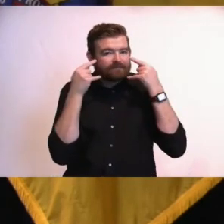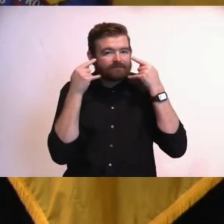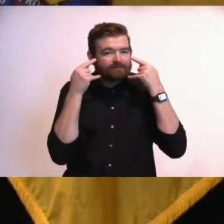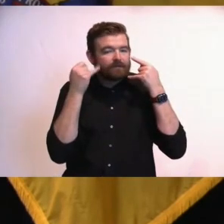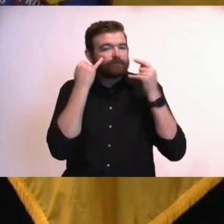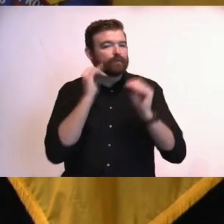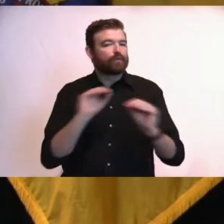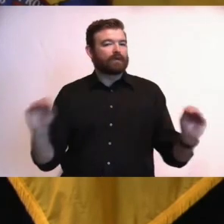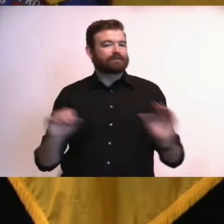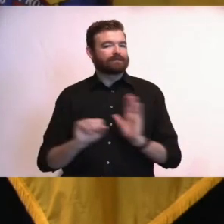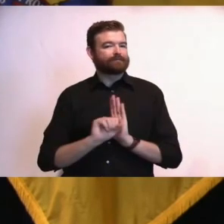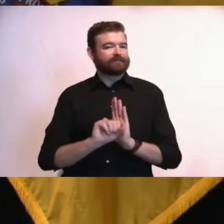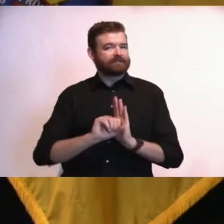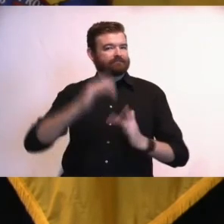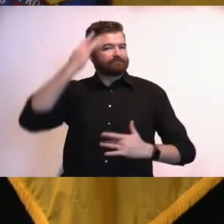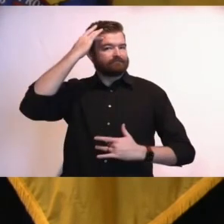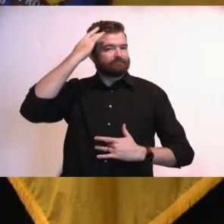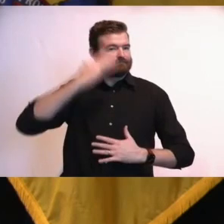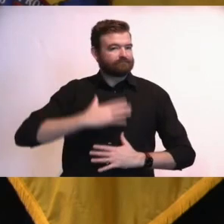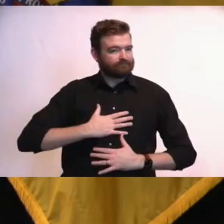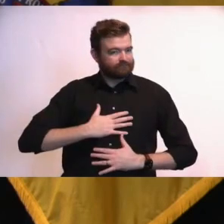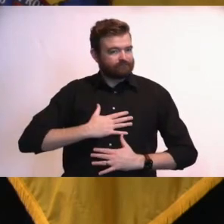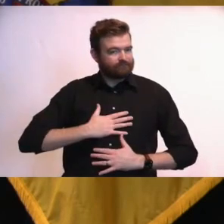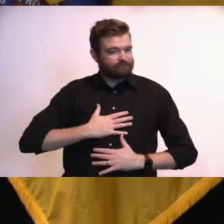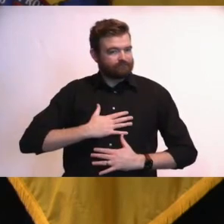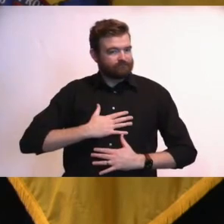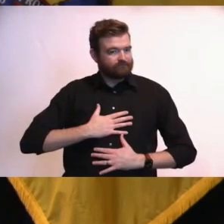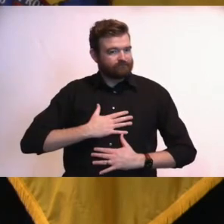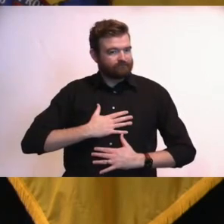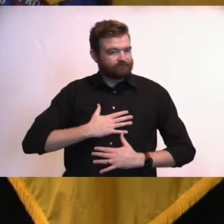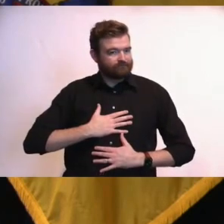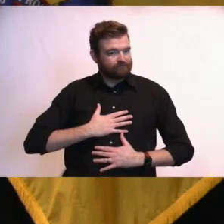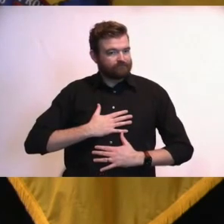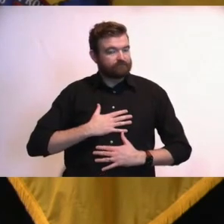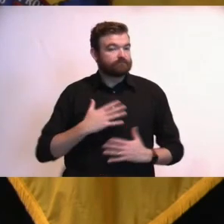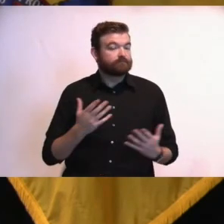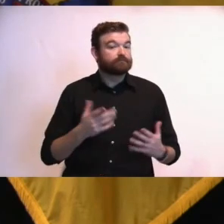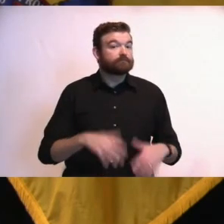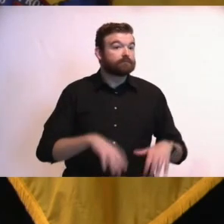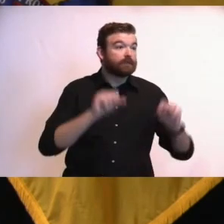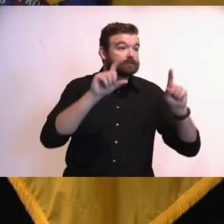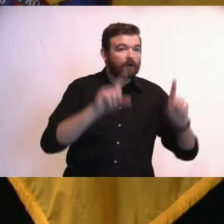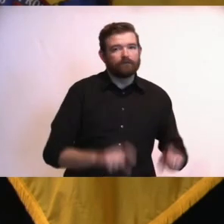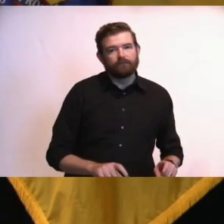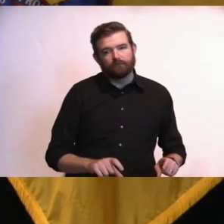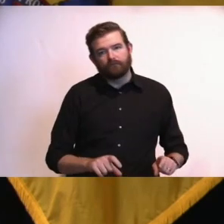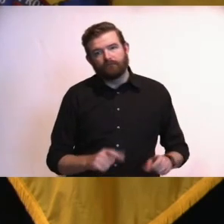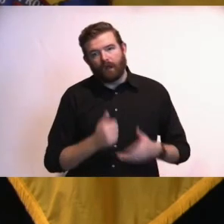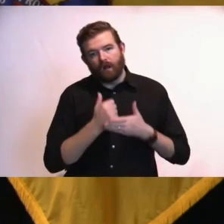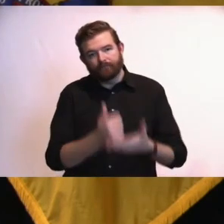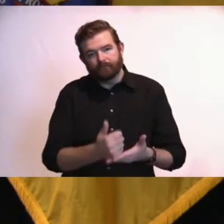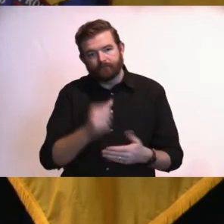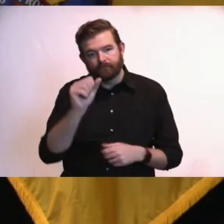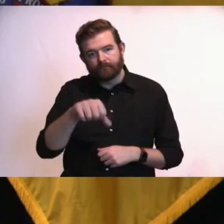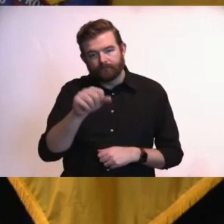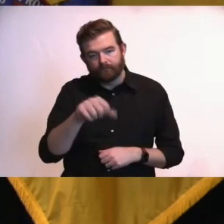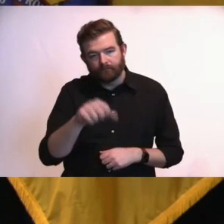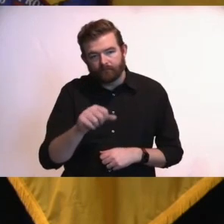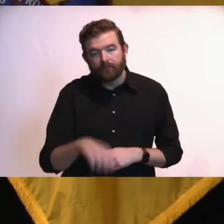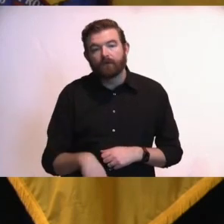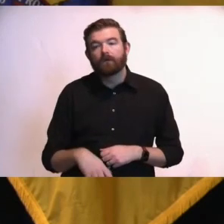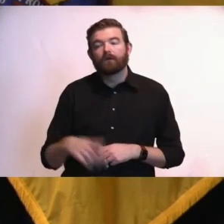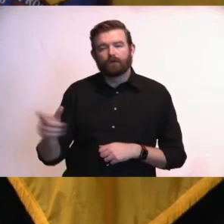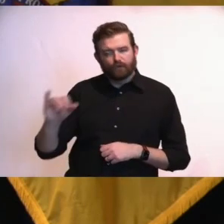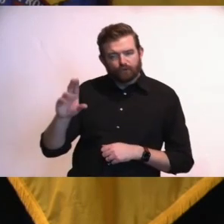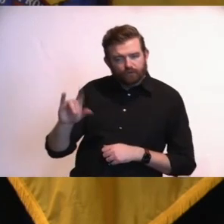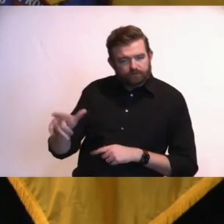Obviously, that would, if you can get a test, that's even more insurance. But Judy can add any color to that. And then secondly, I